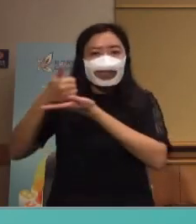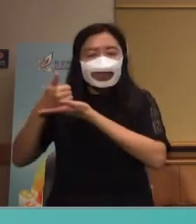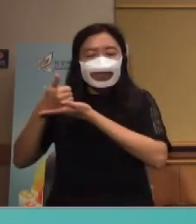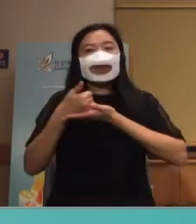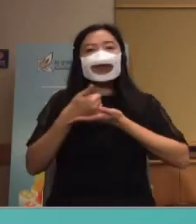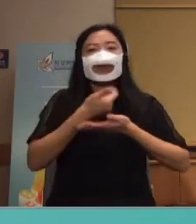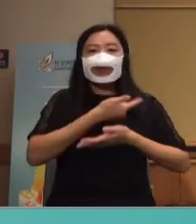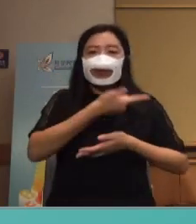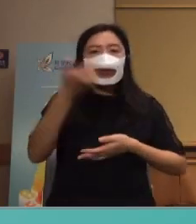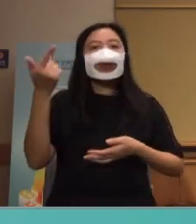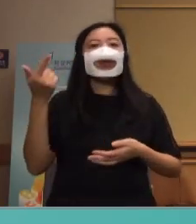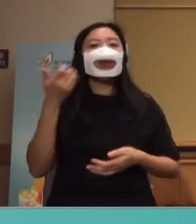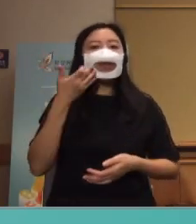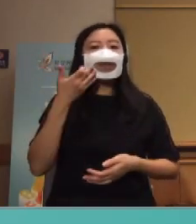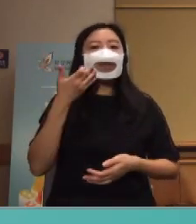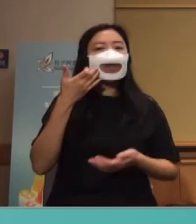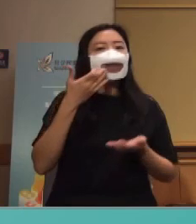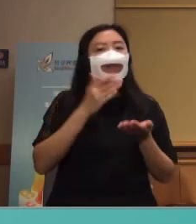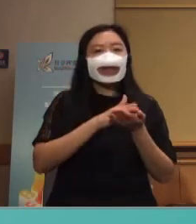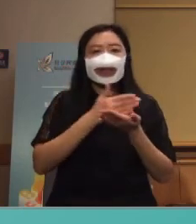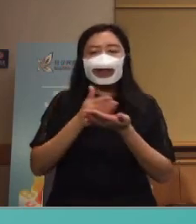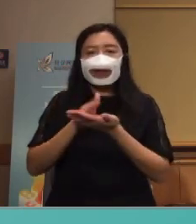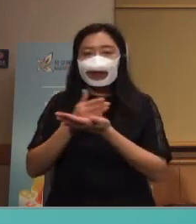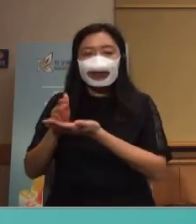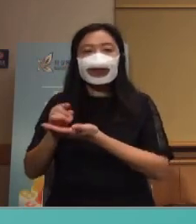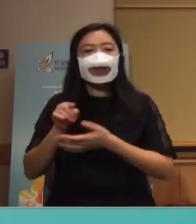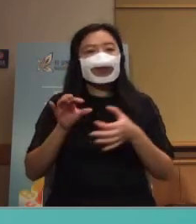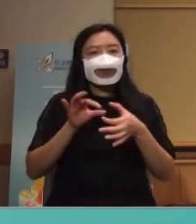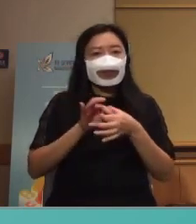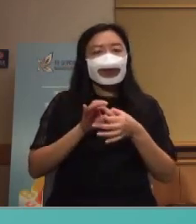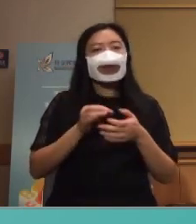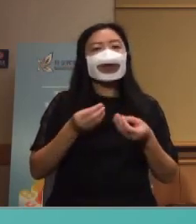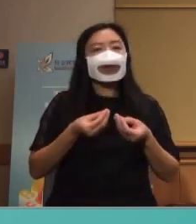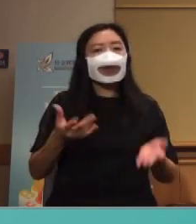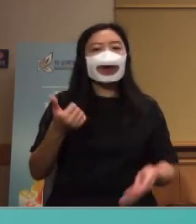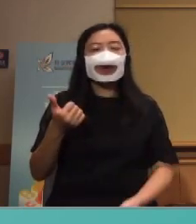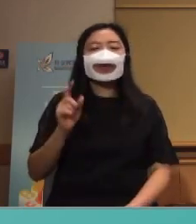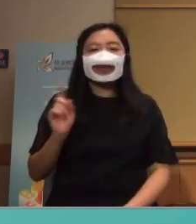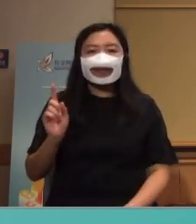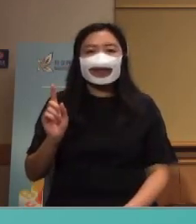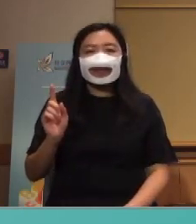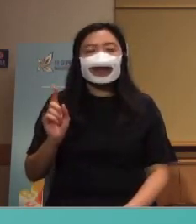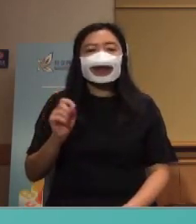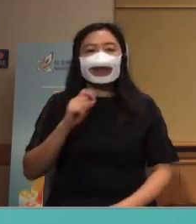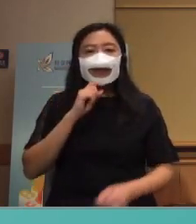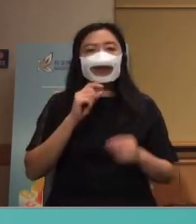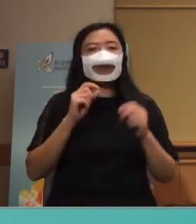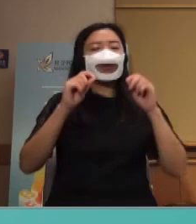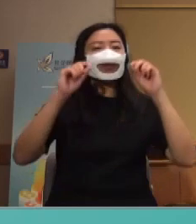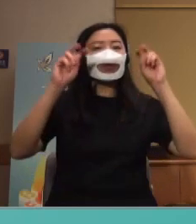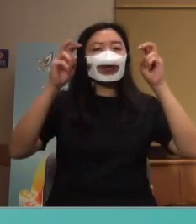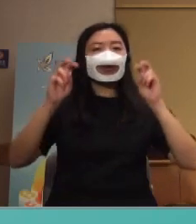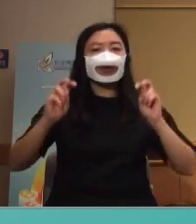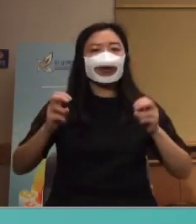to create better social good. And then we'll have two newer projects that are just 1 year old to share their